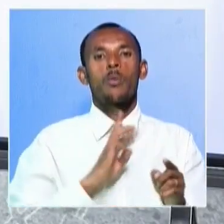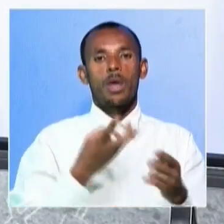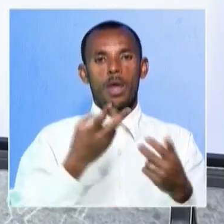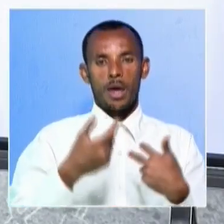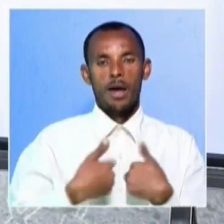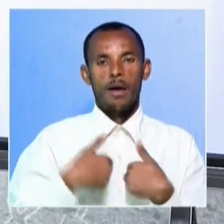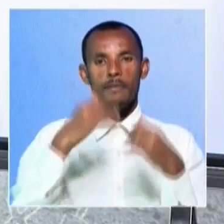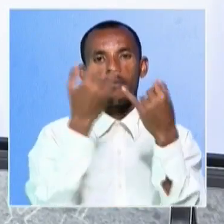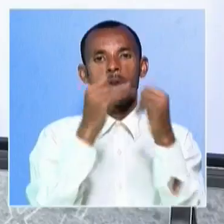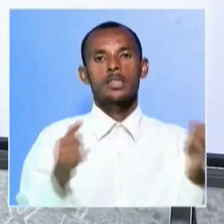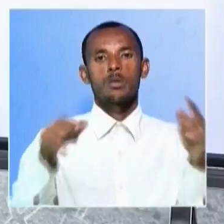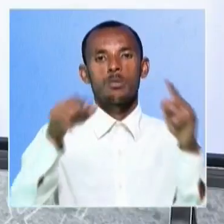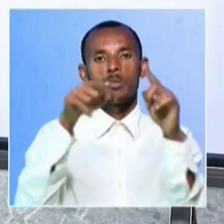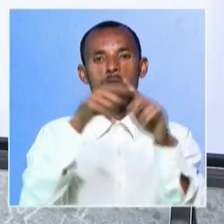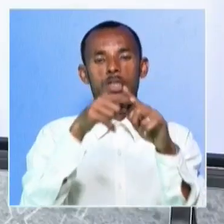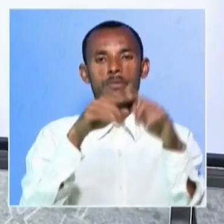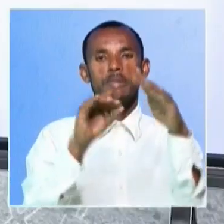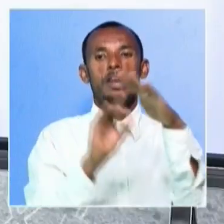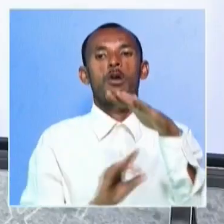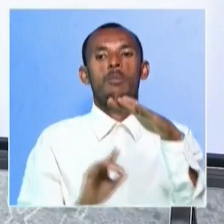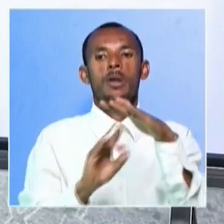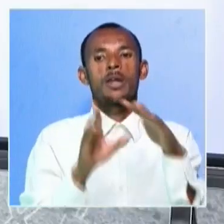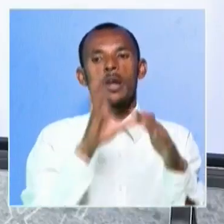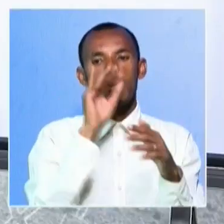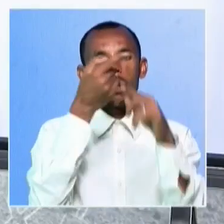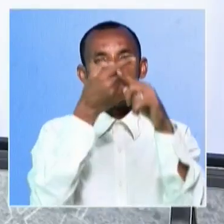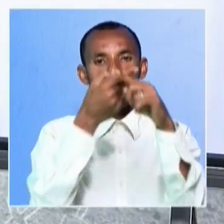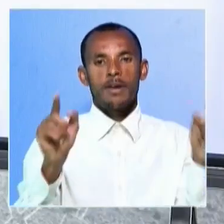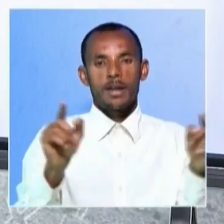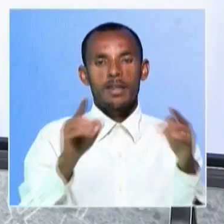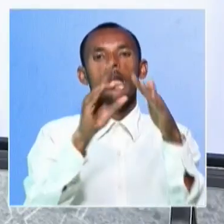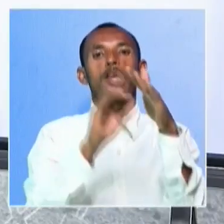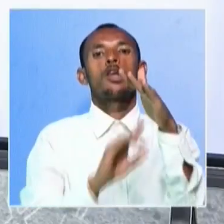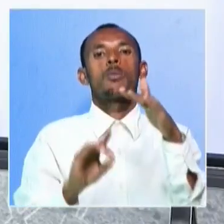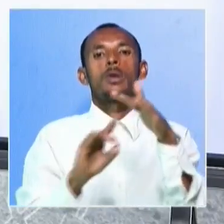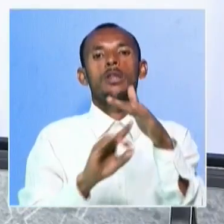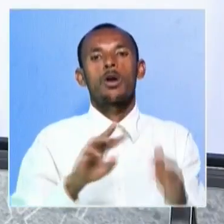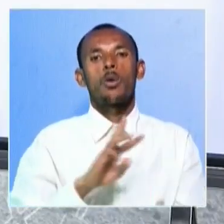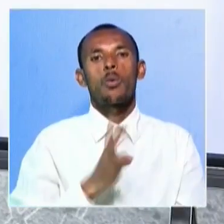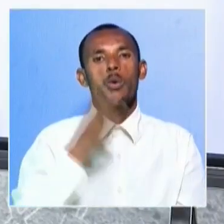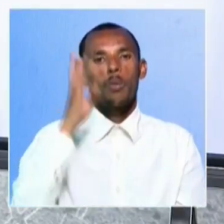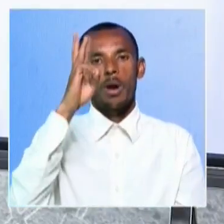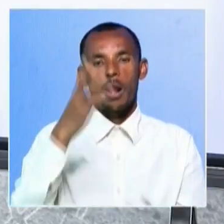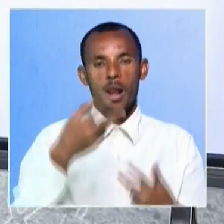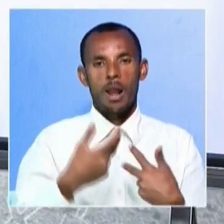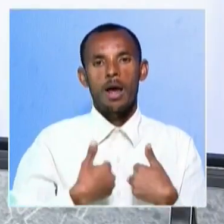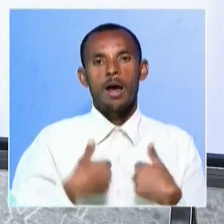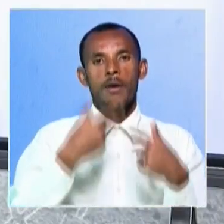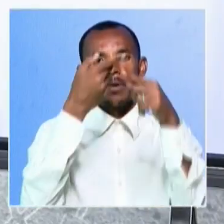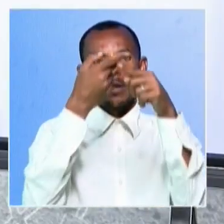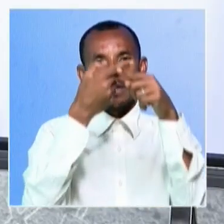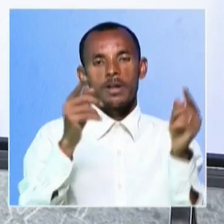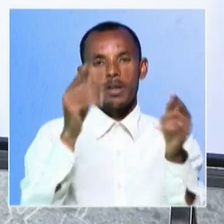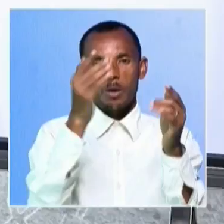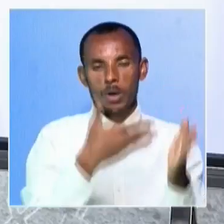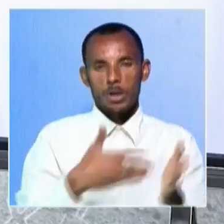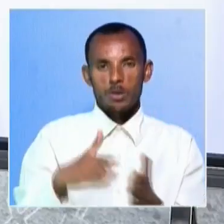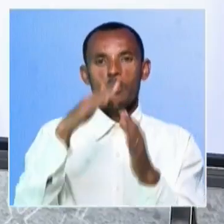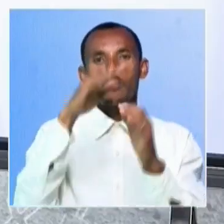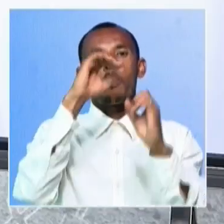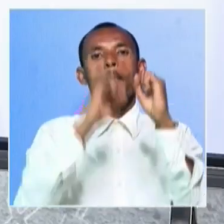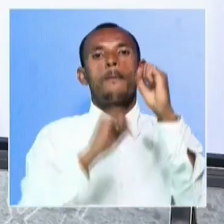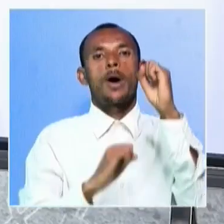fractions with positive denominator and different denominators, we will have different ways of